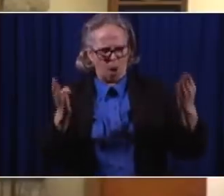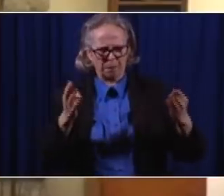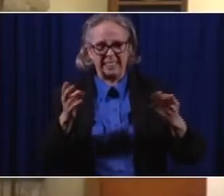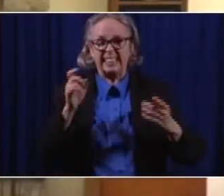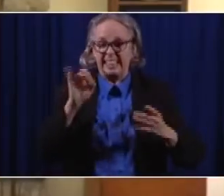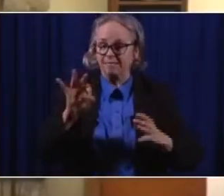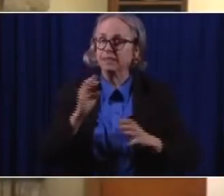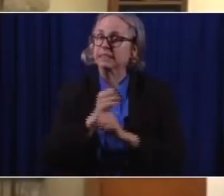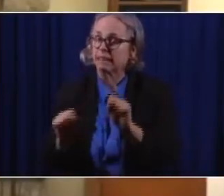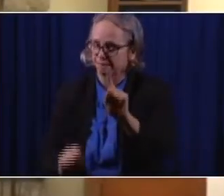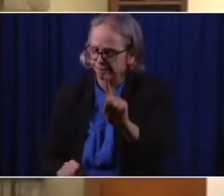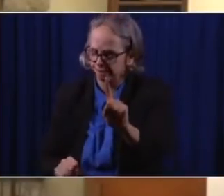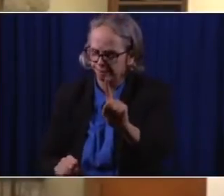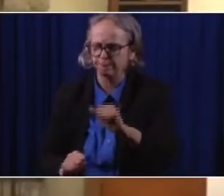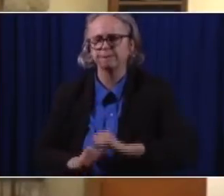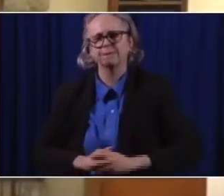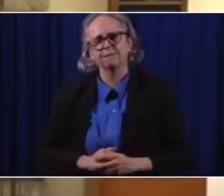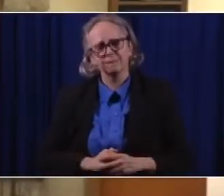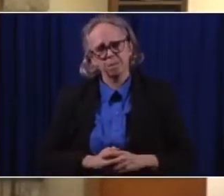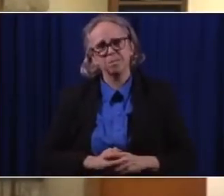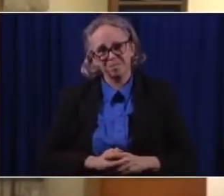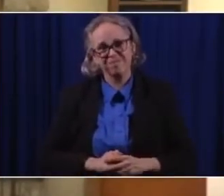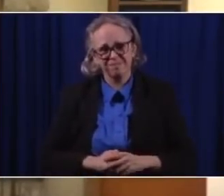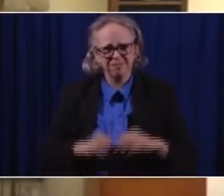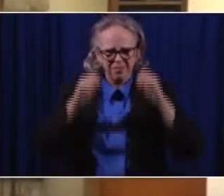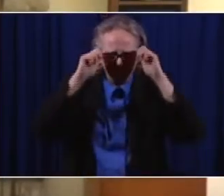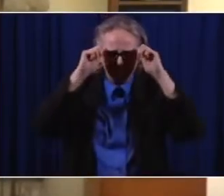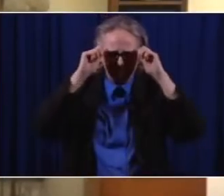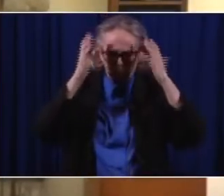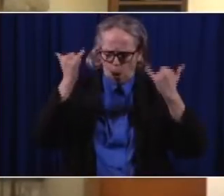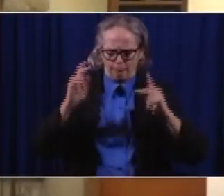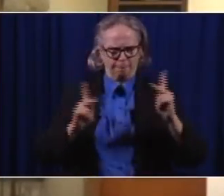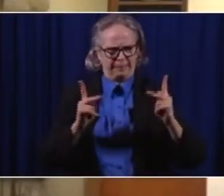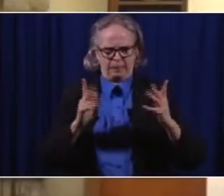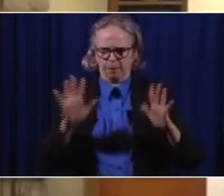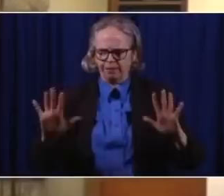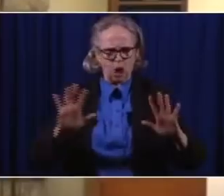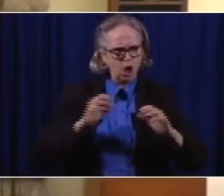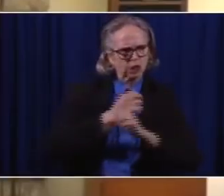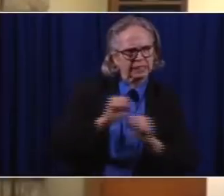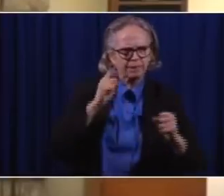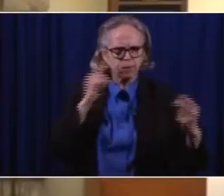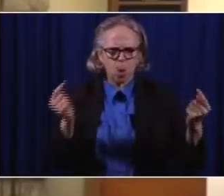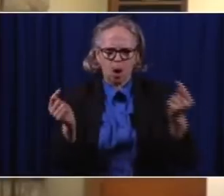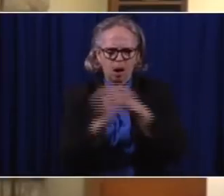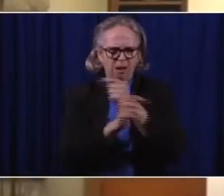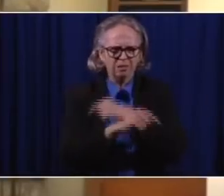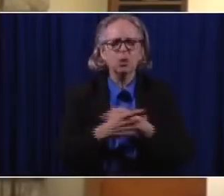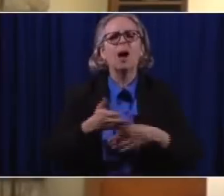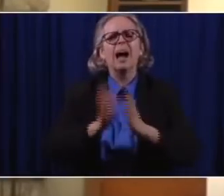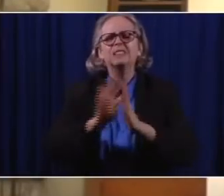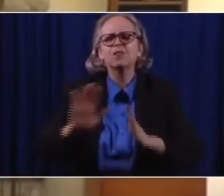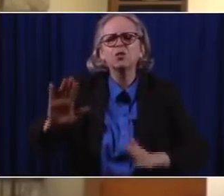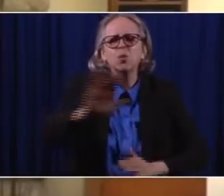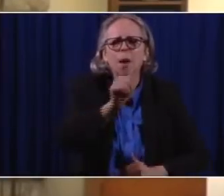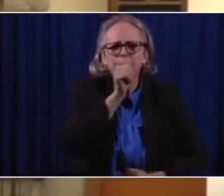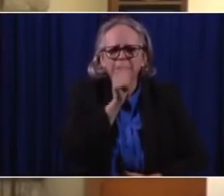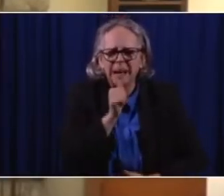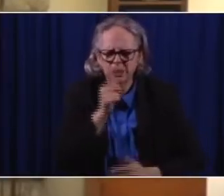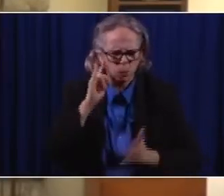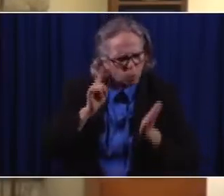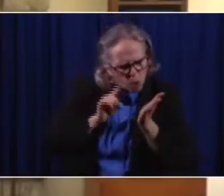for patience for people as we move forward with that.